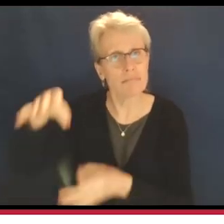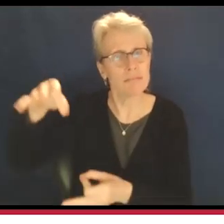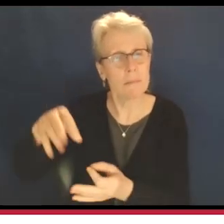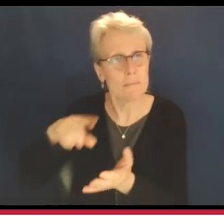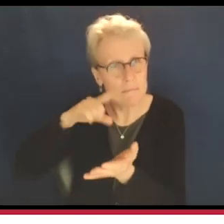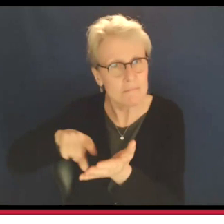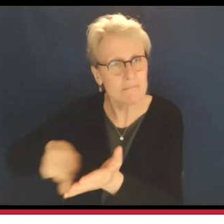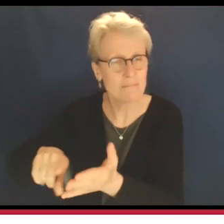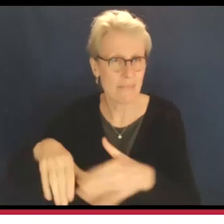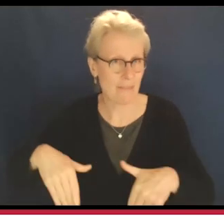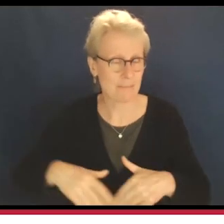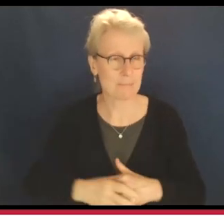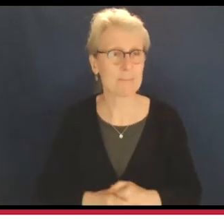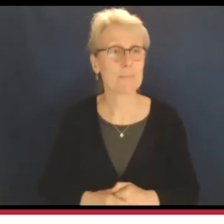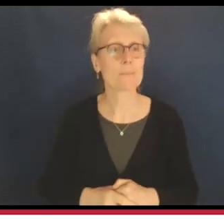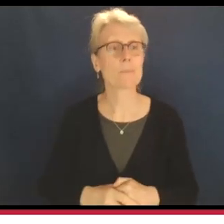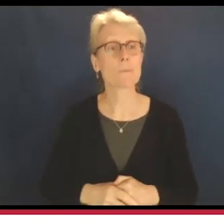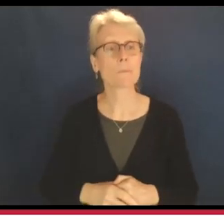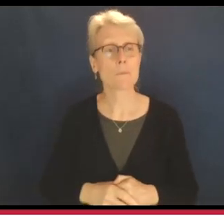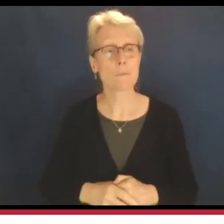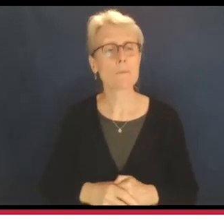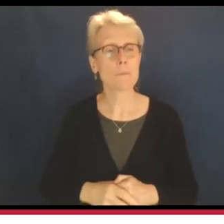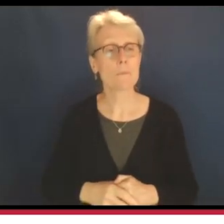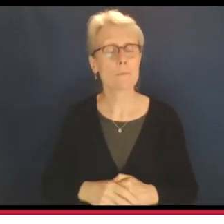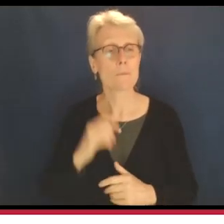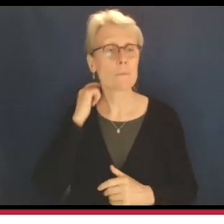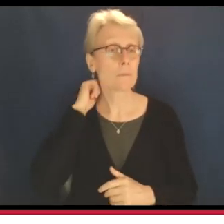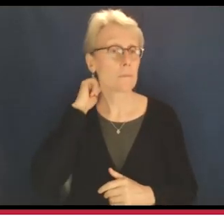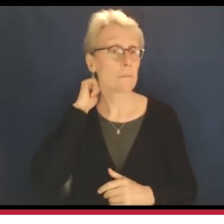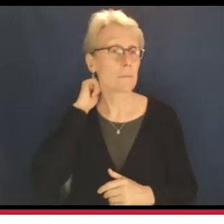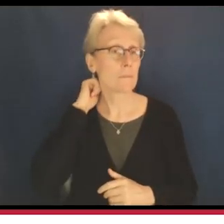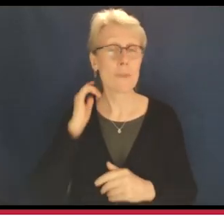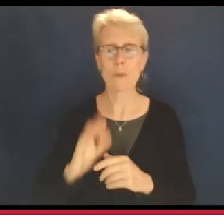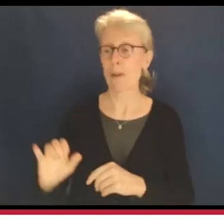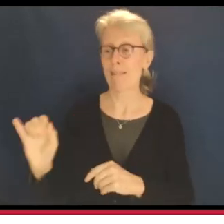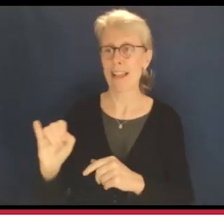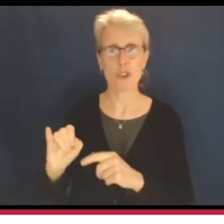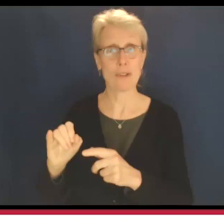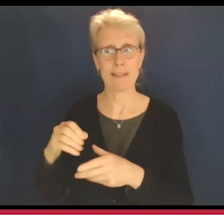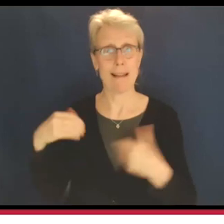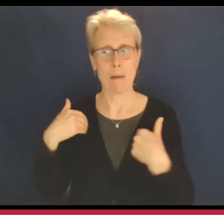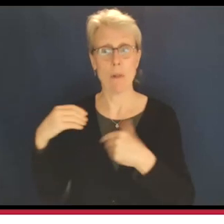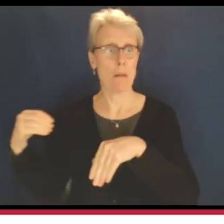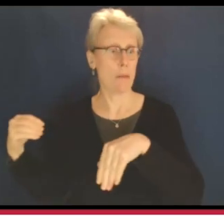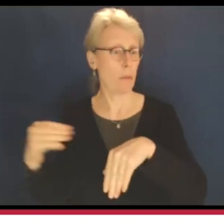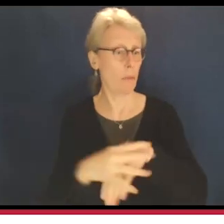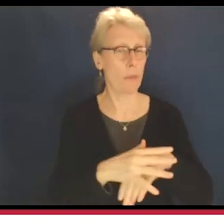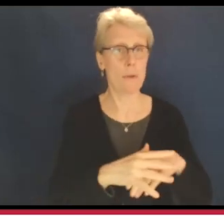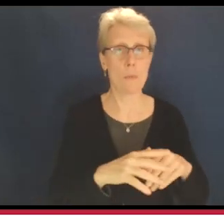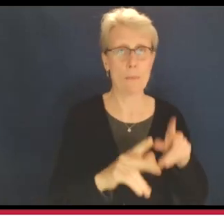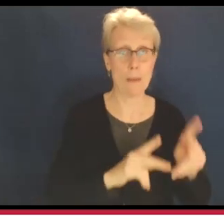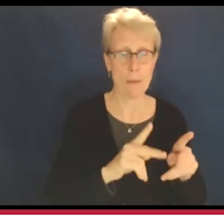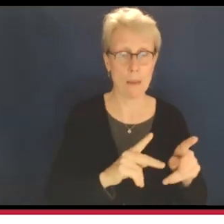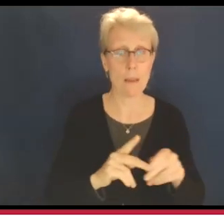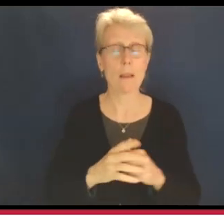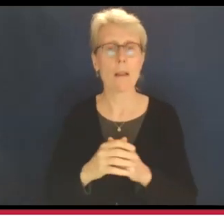Recently, it's been appreciated more that spillover events are not the only reason why new diseases